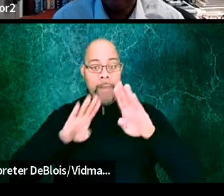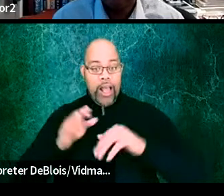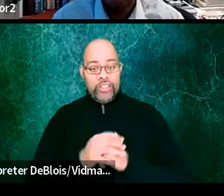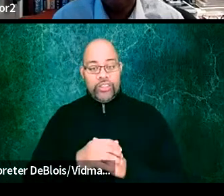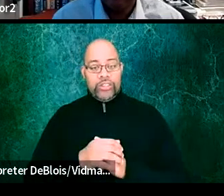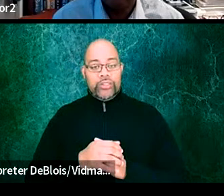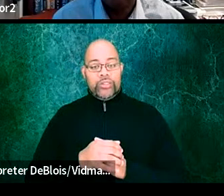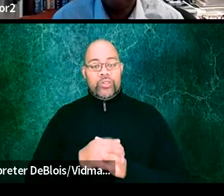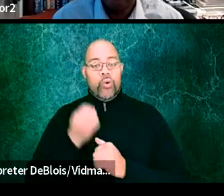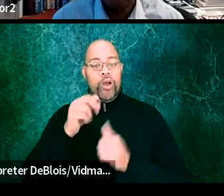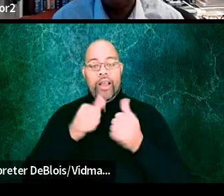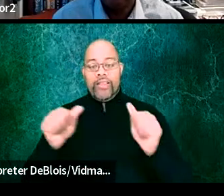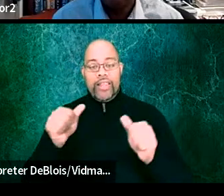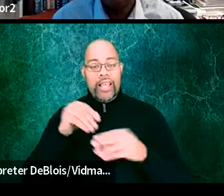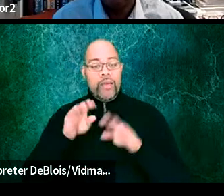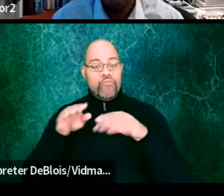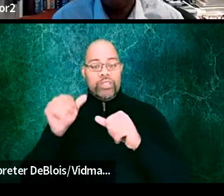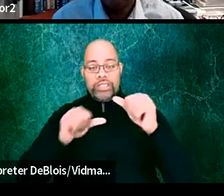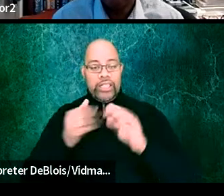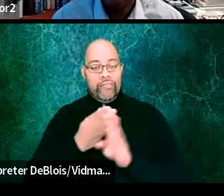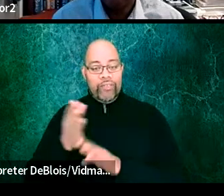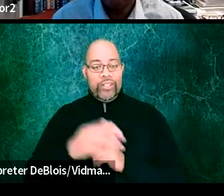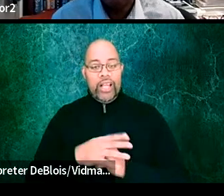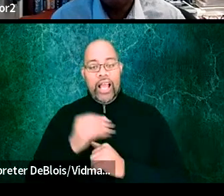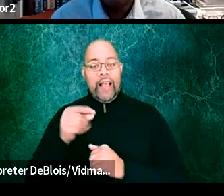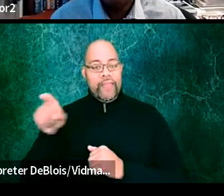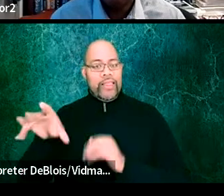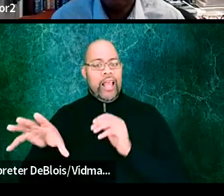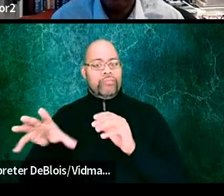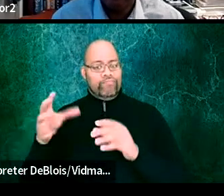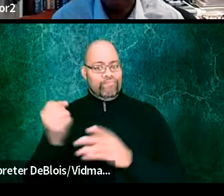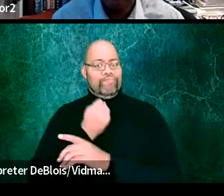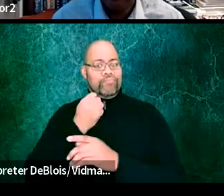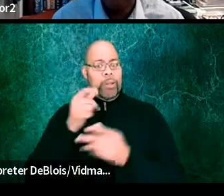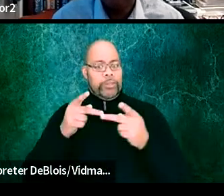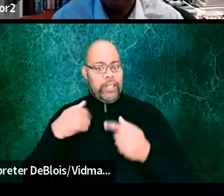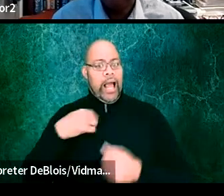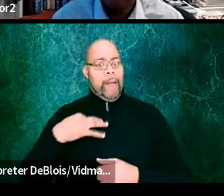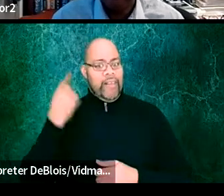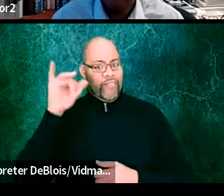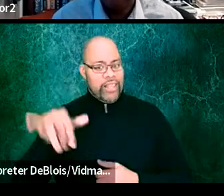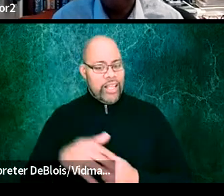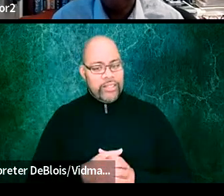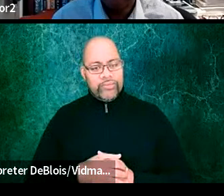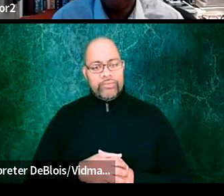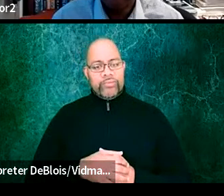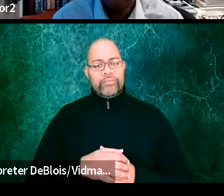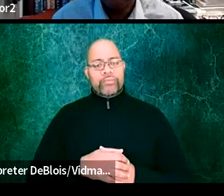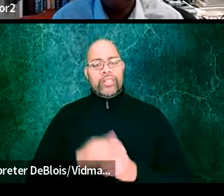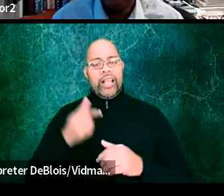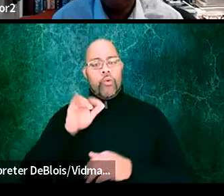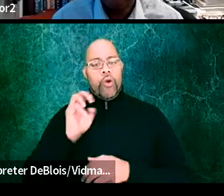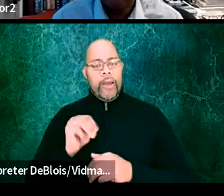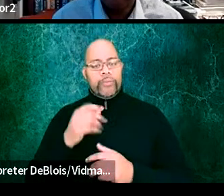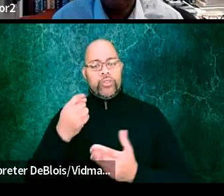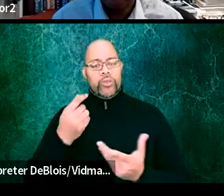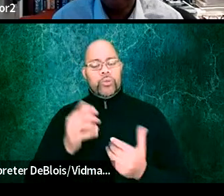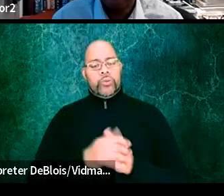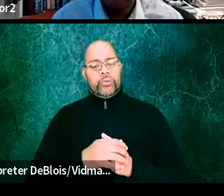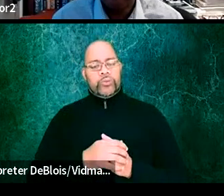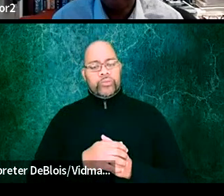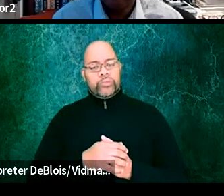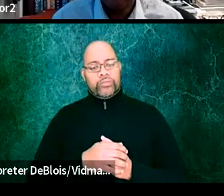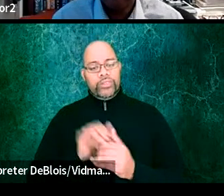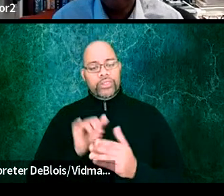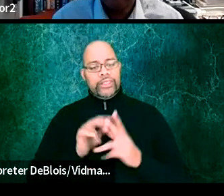biology or anything in the marine science field. And they got the position that I had applied for at the aquarium. So I was like,